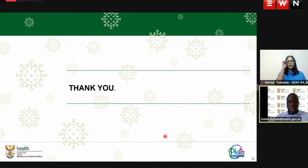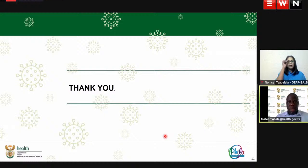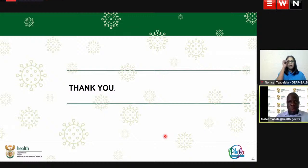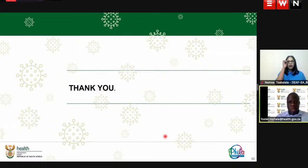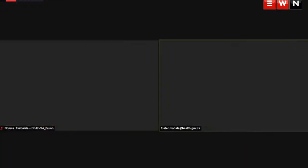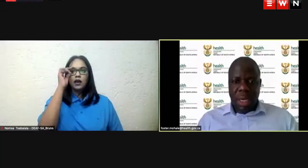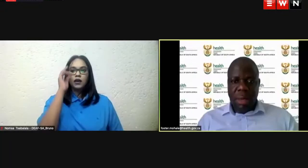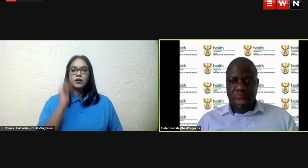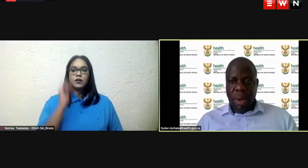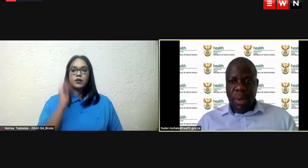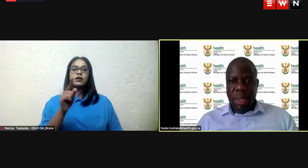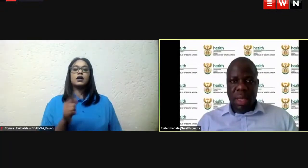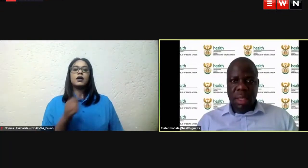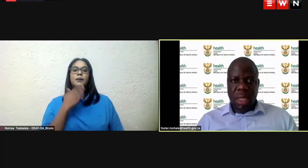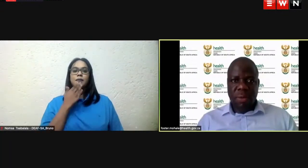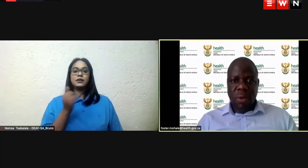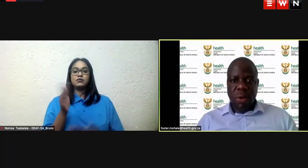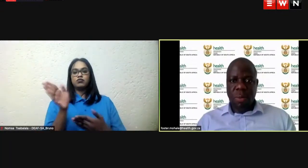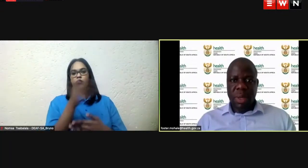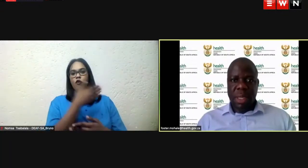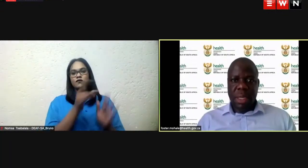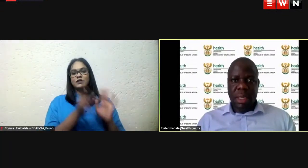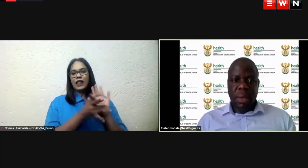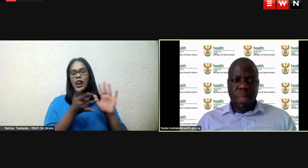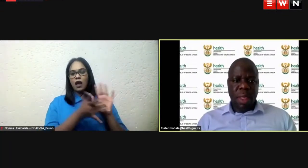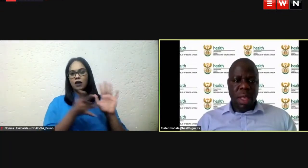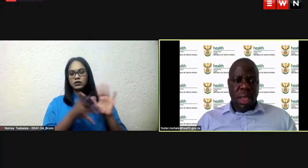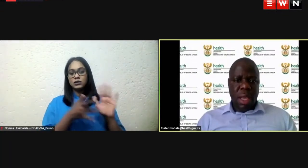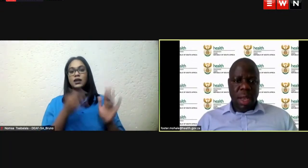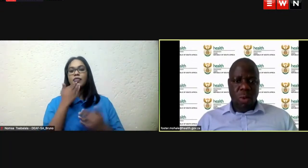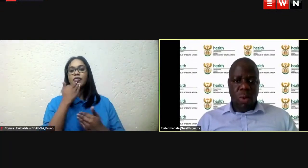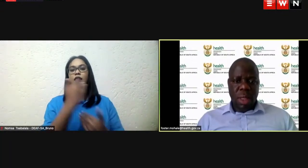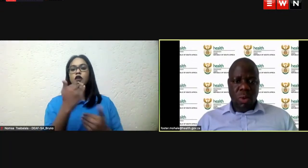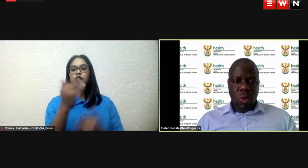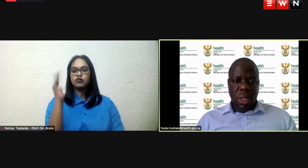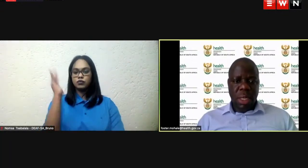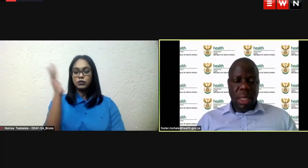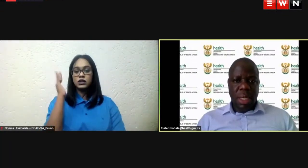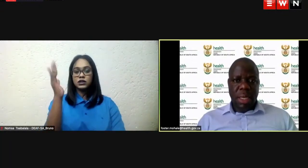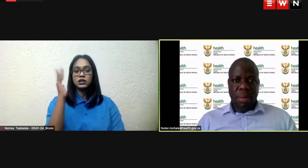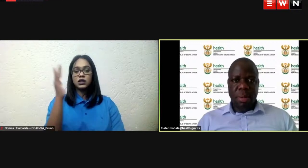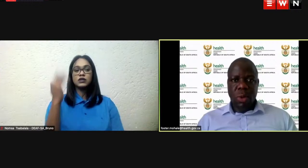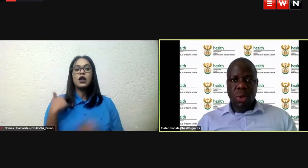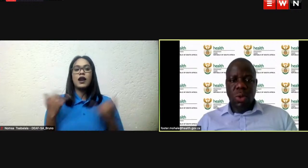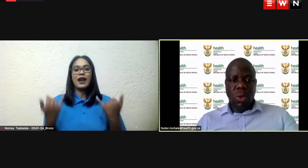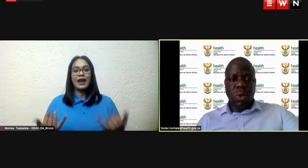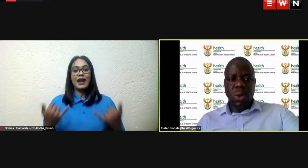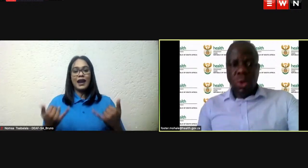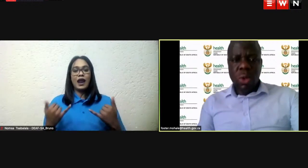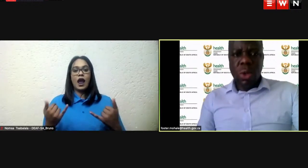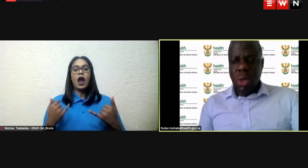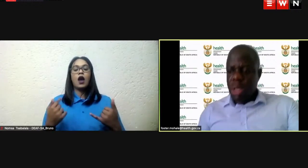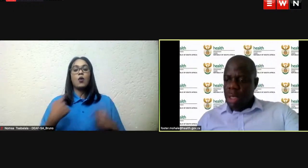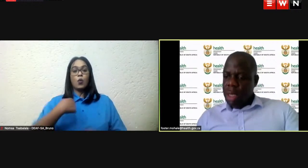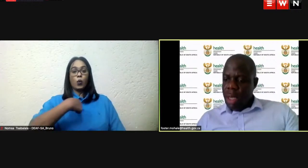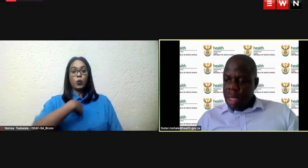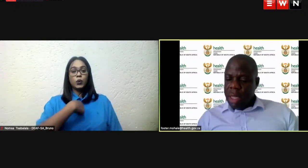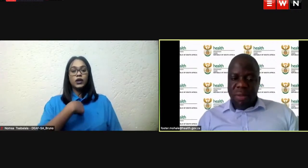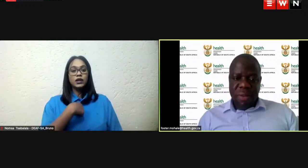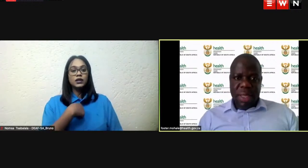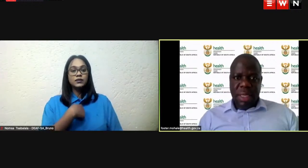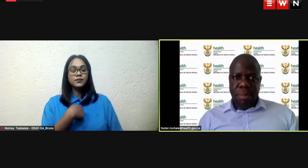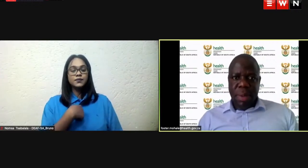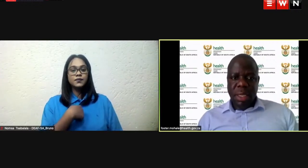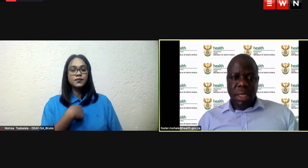You can remove the screen, Mr. Mrawane. Thanks for presentation. Yeah, now without wasting any time, I'm going to take